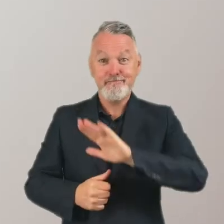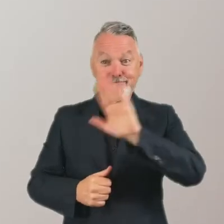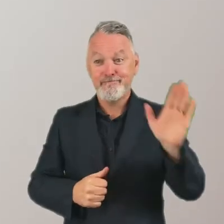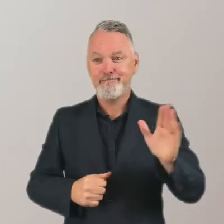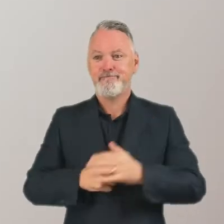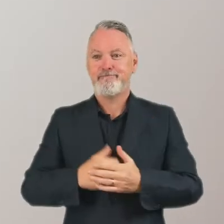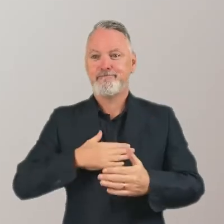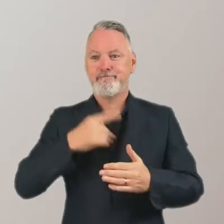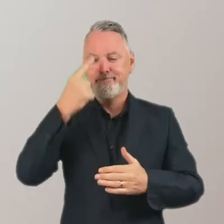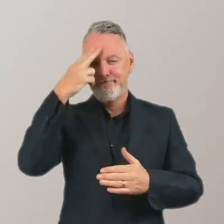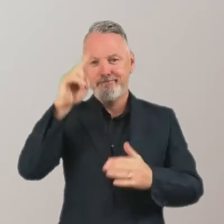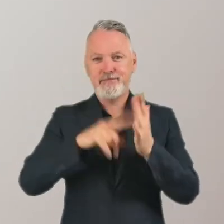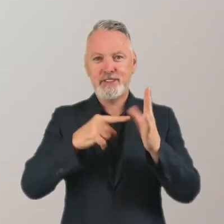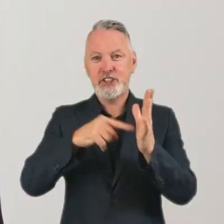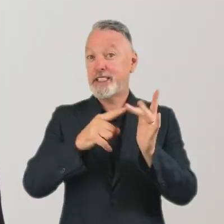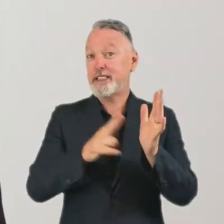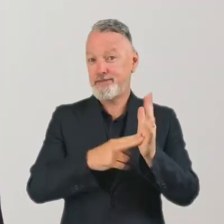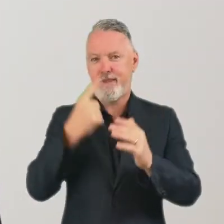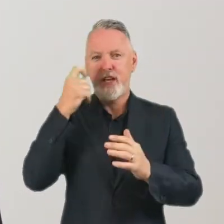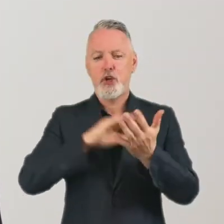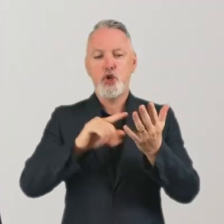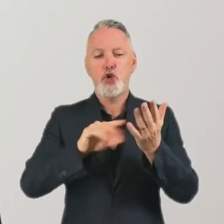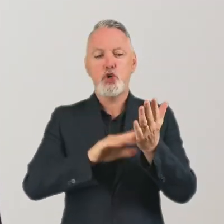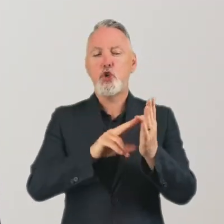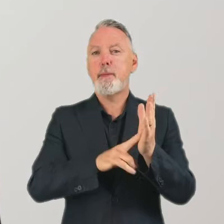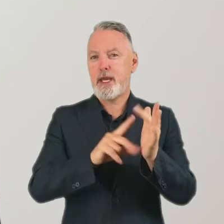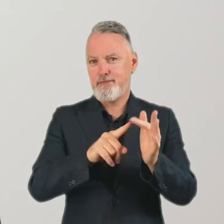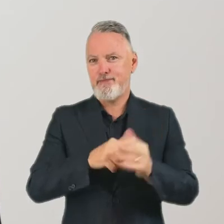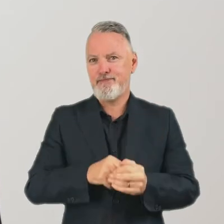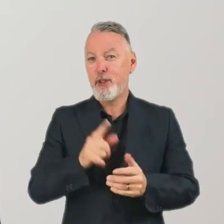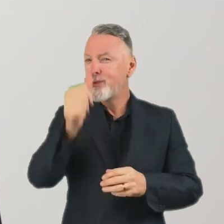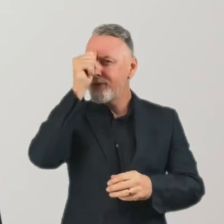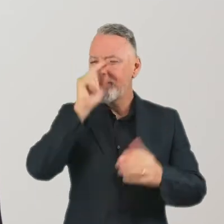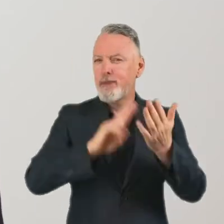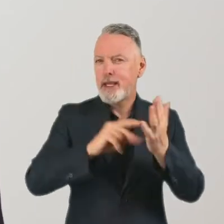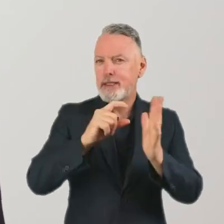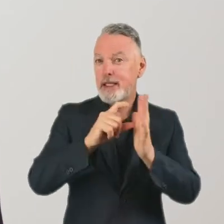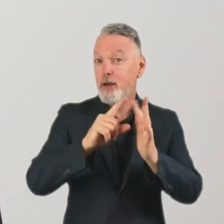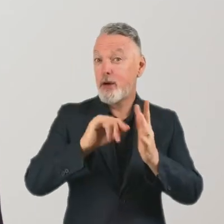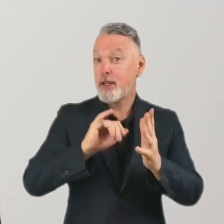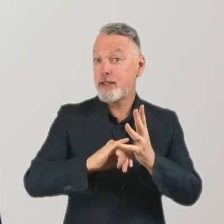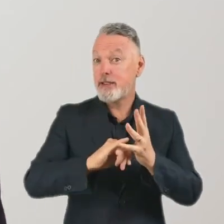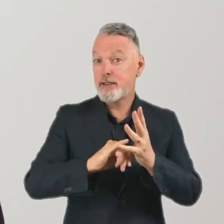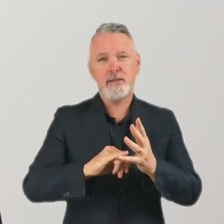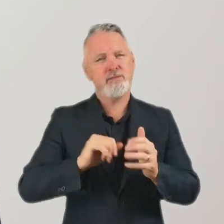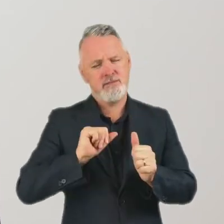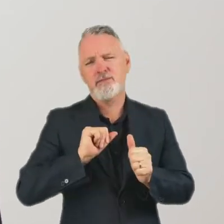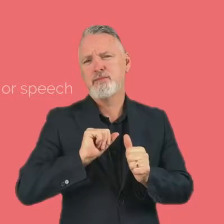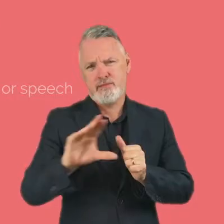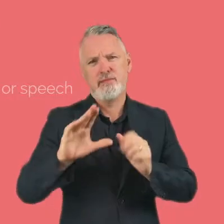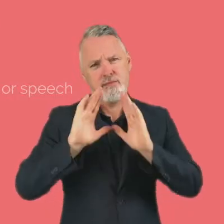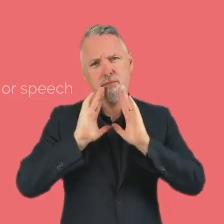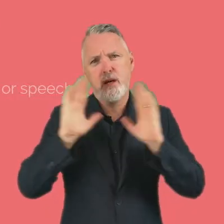Hi, I'm Jatin, the founder of Humane. Australia's National Disability Insurance Scheme, or NDIS, is